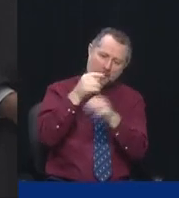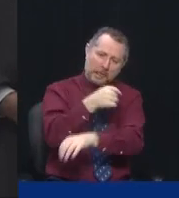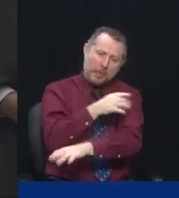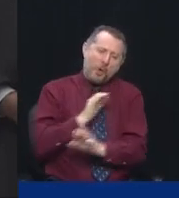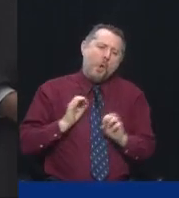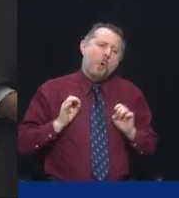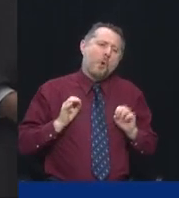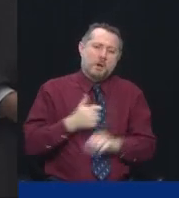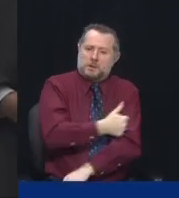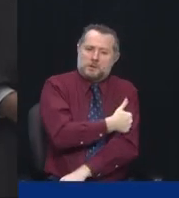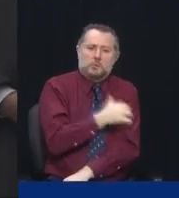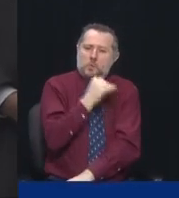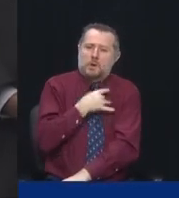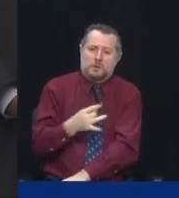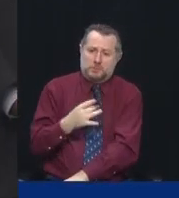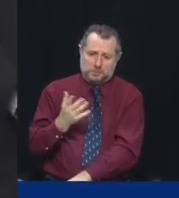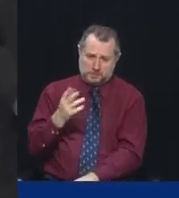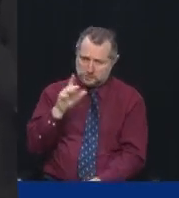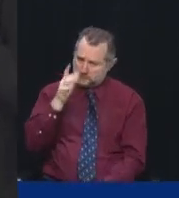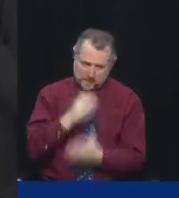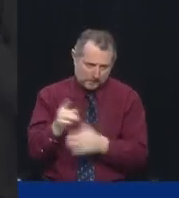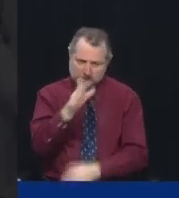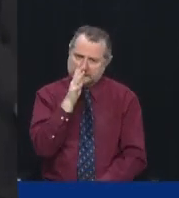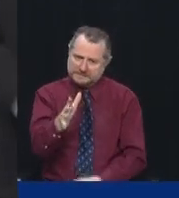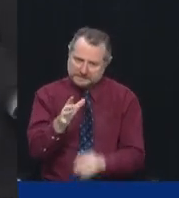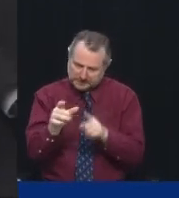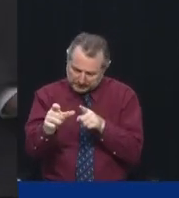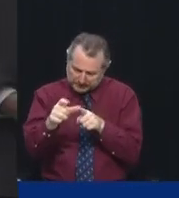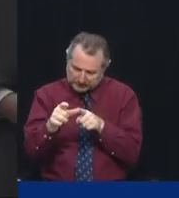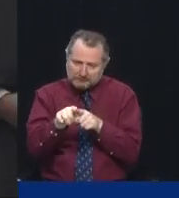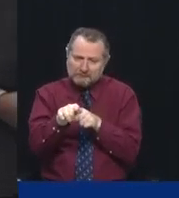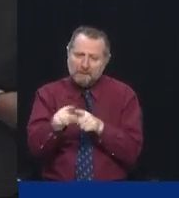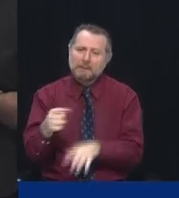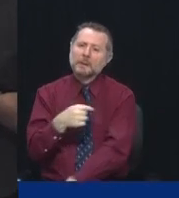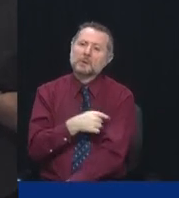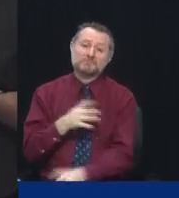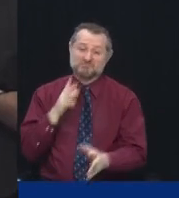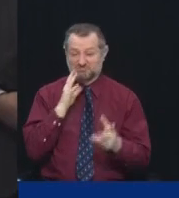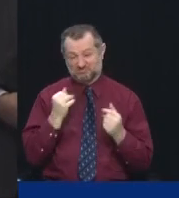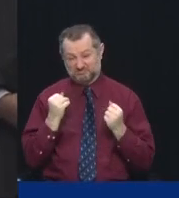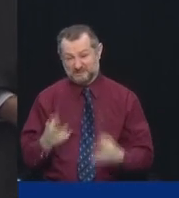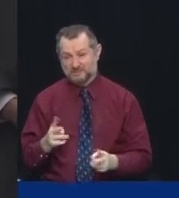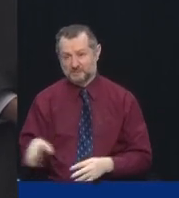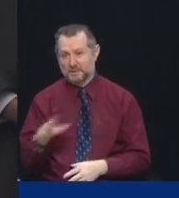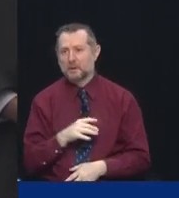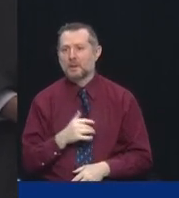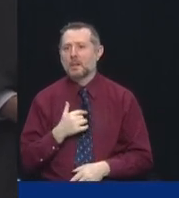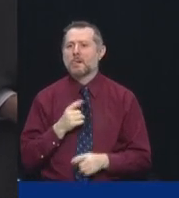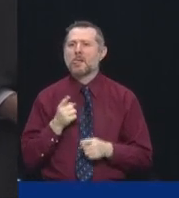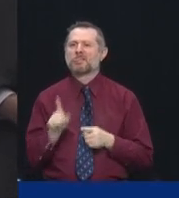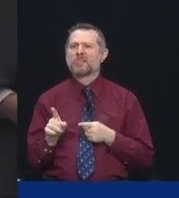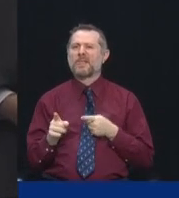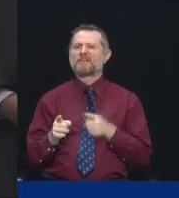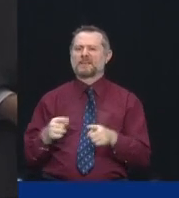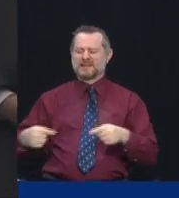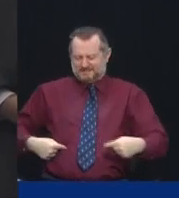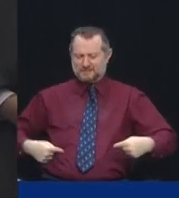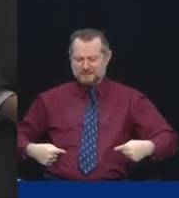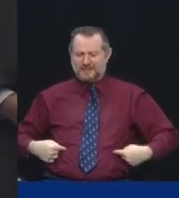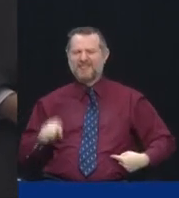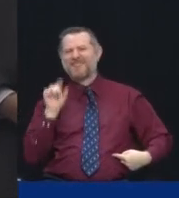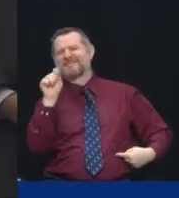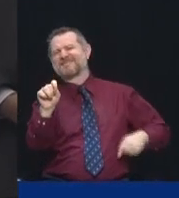Nobody. Take it from me. I get needled every day on various levels,